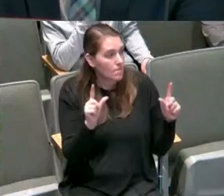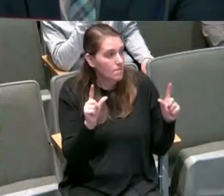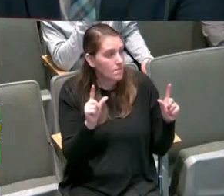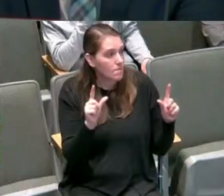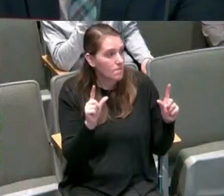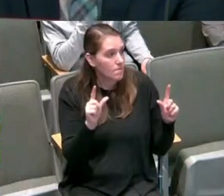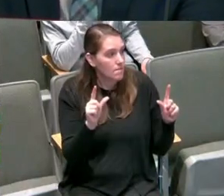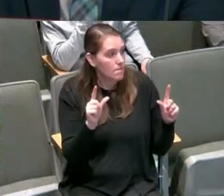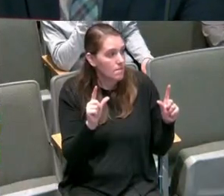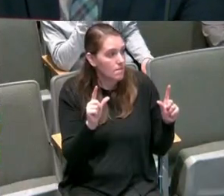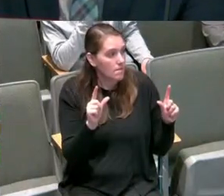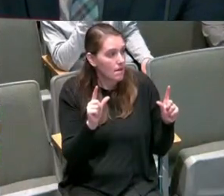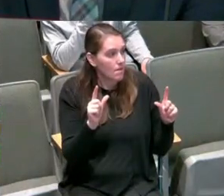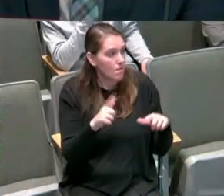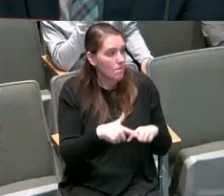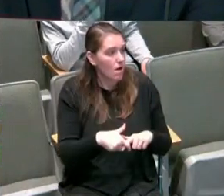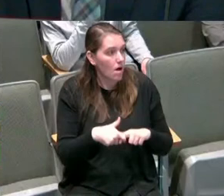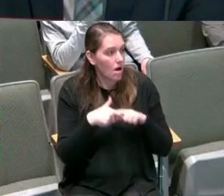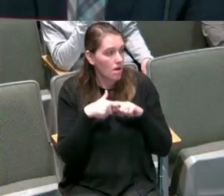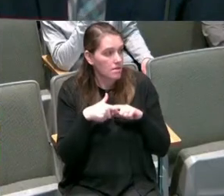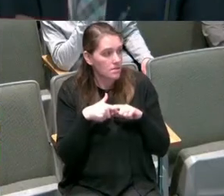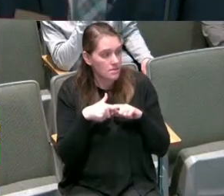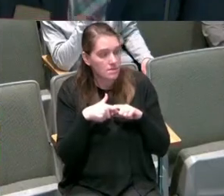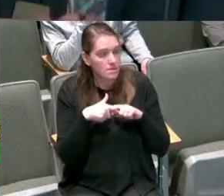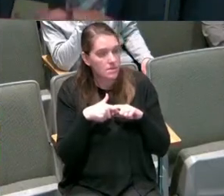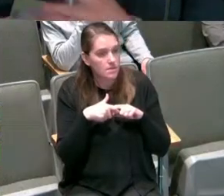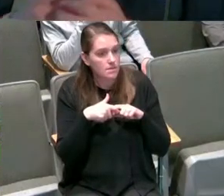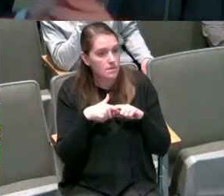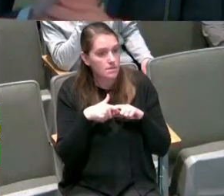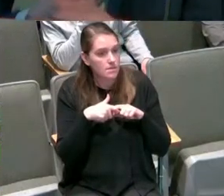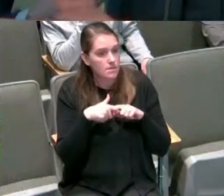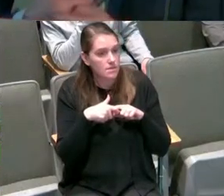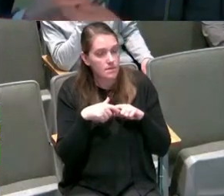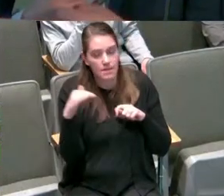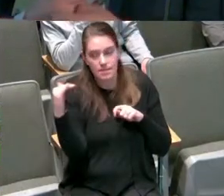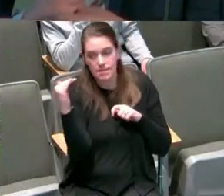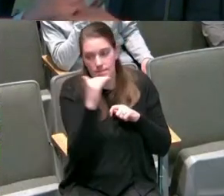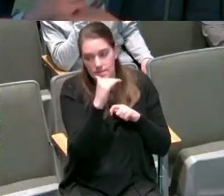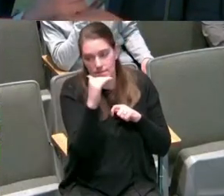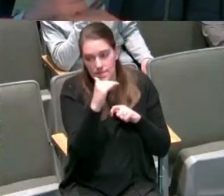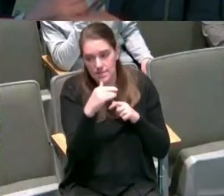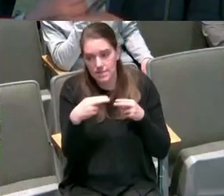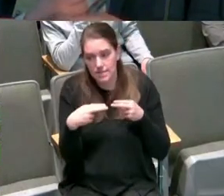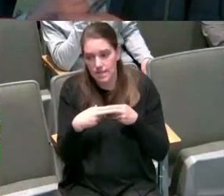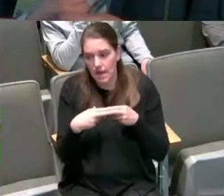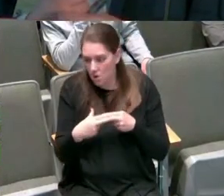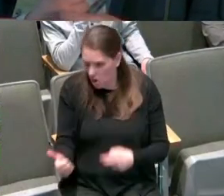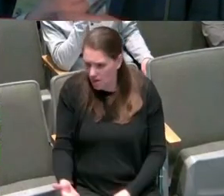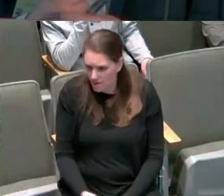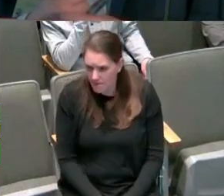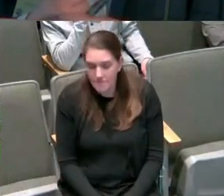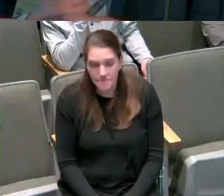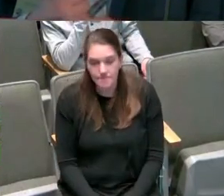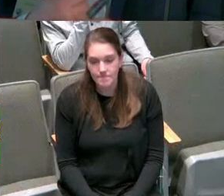take take a pause um let's um get this this deck